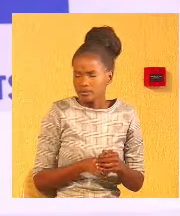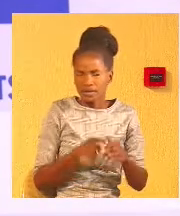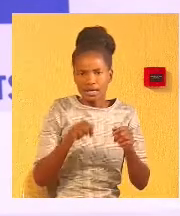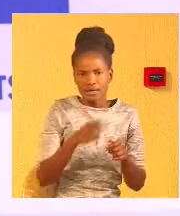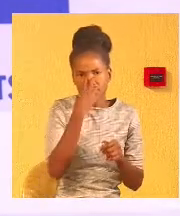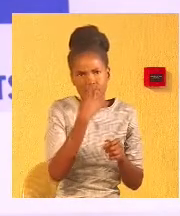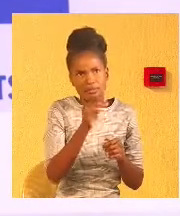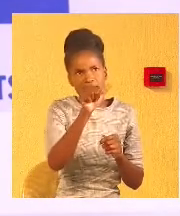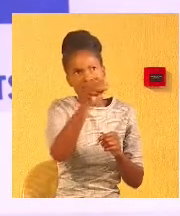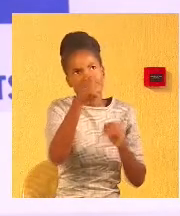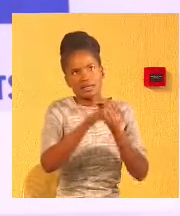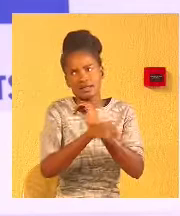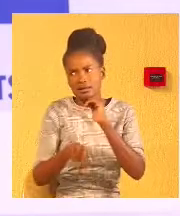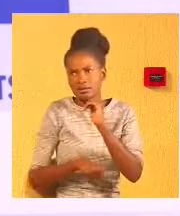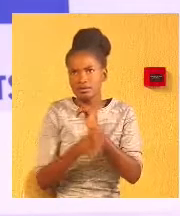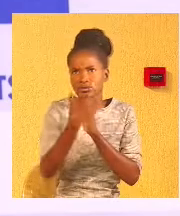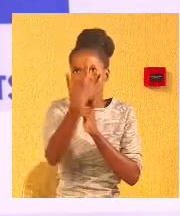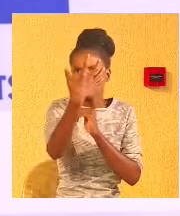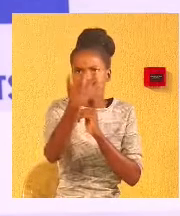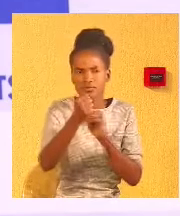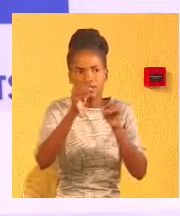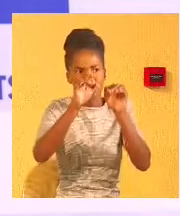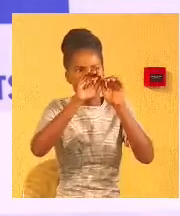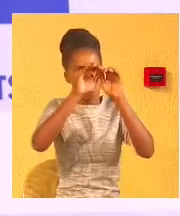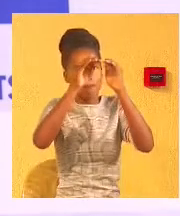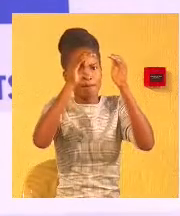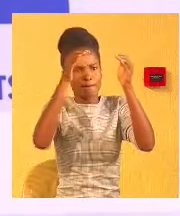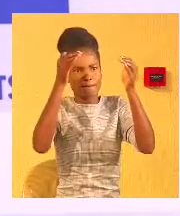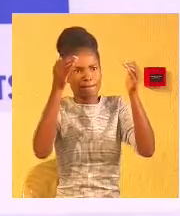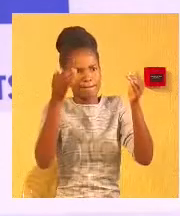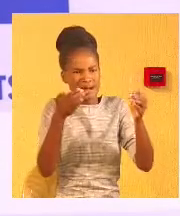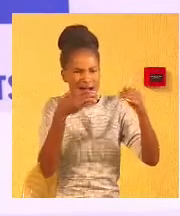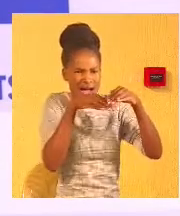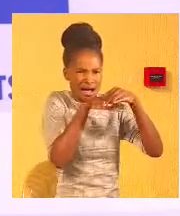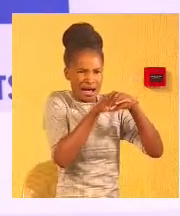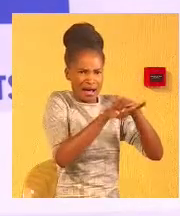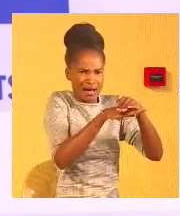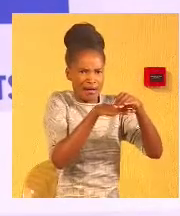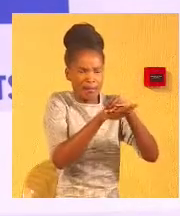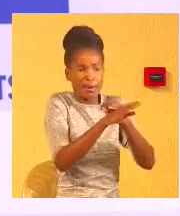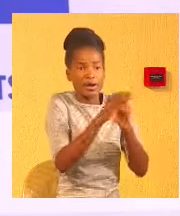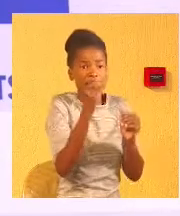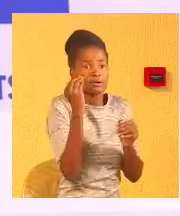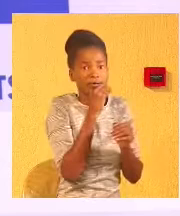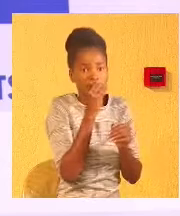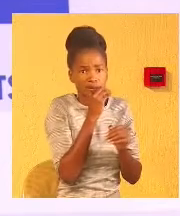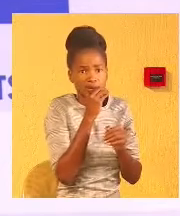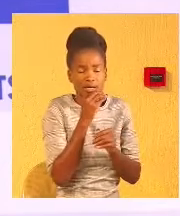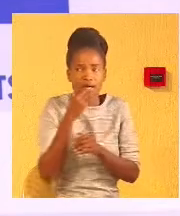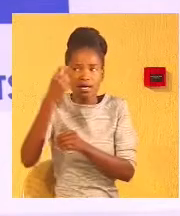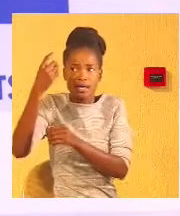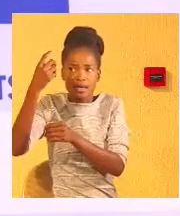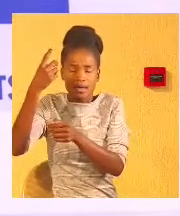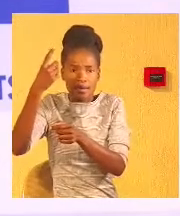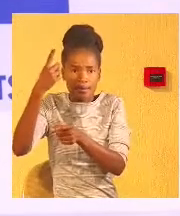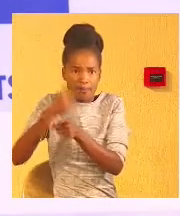in other countries is that they have silos, food storage facilities for every region where the government buys directly from